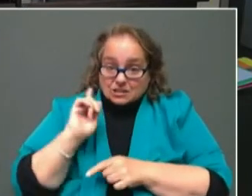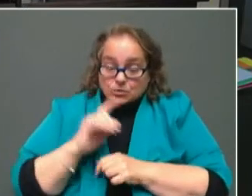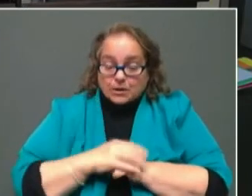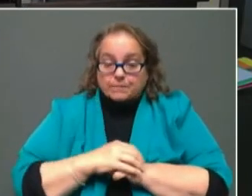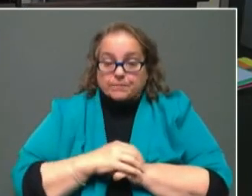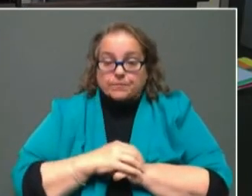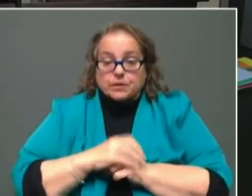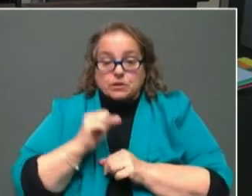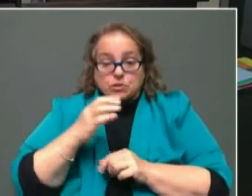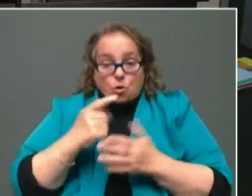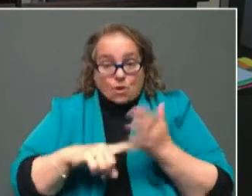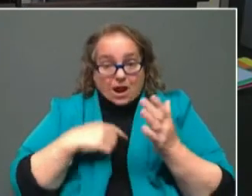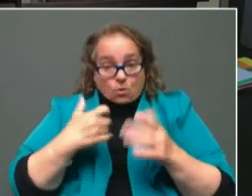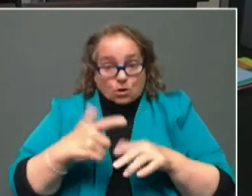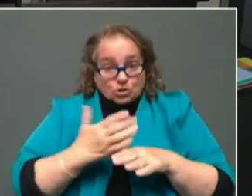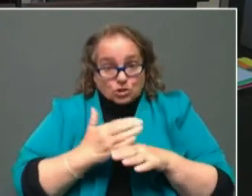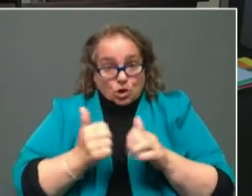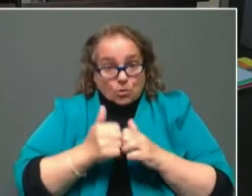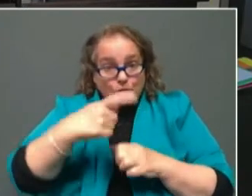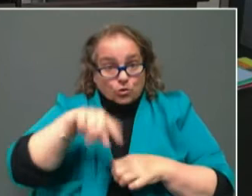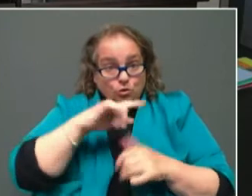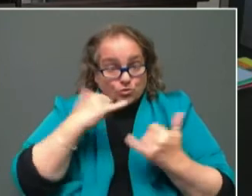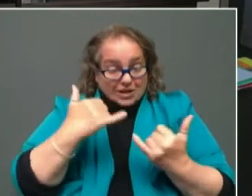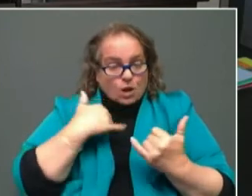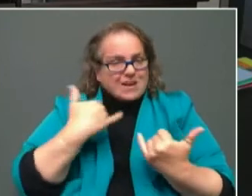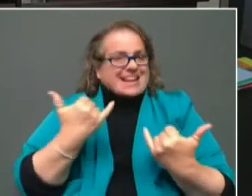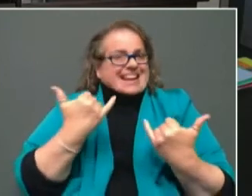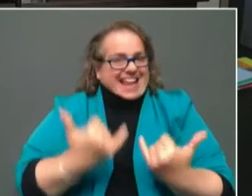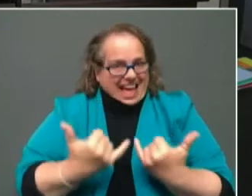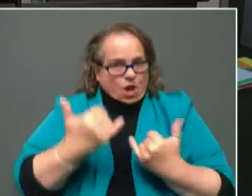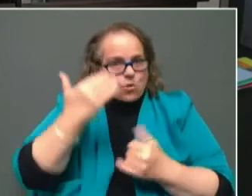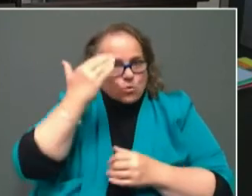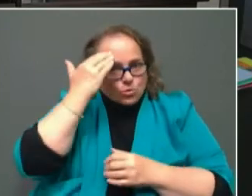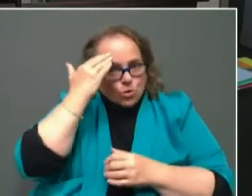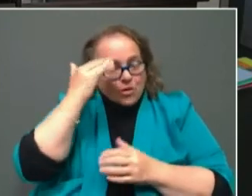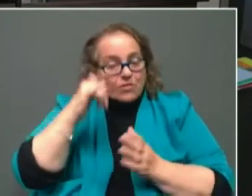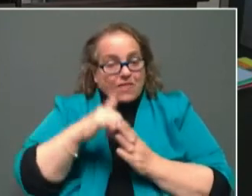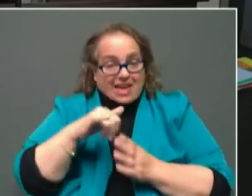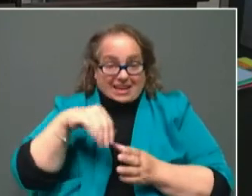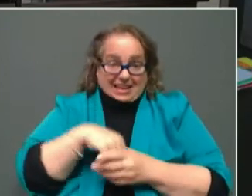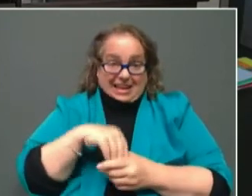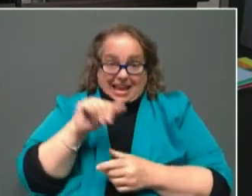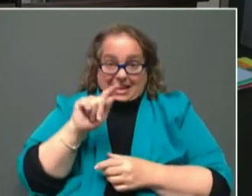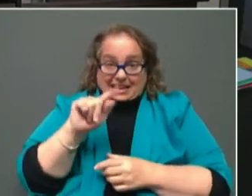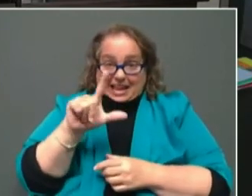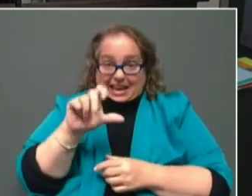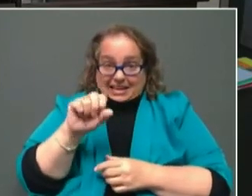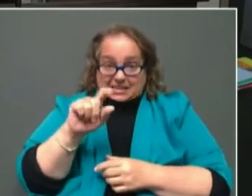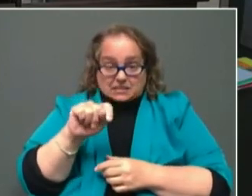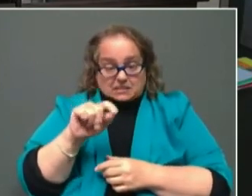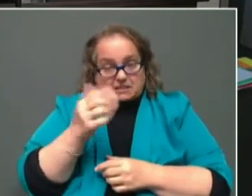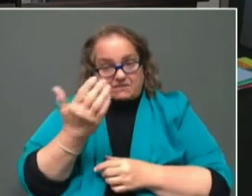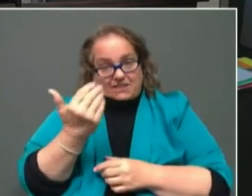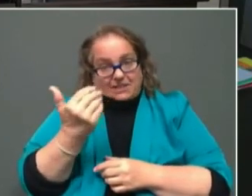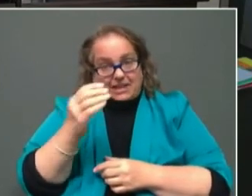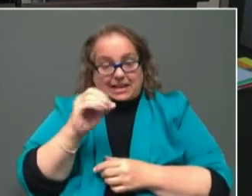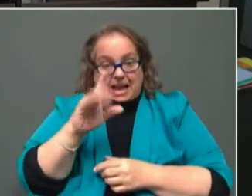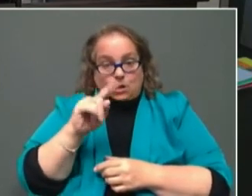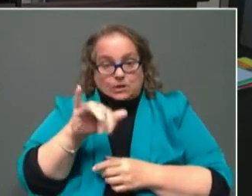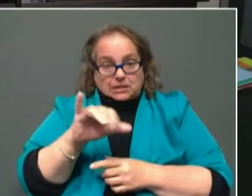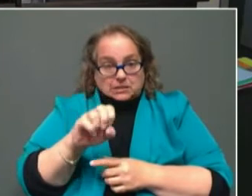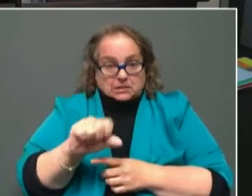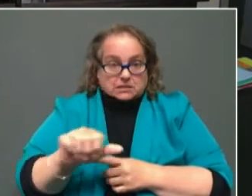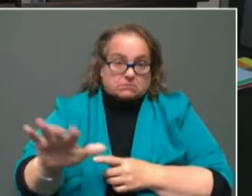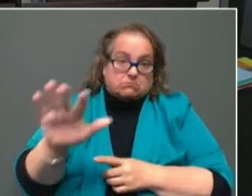share with you today is that we now know that in at least 15 counties across the state, we have